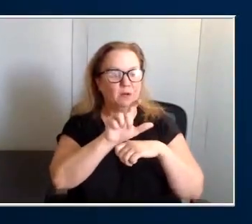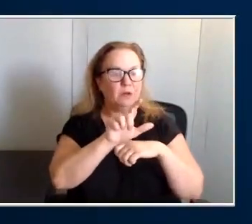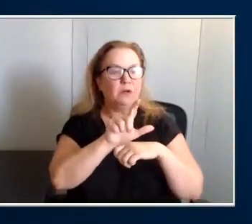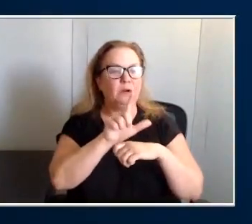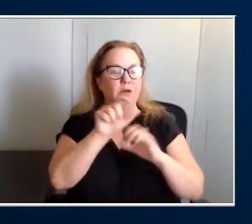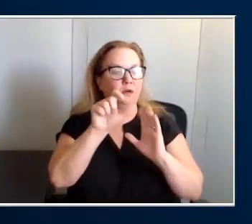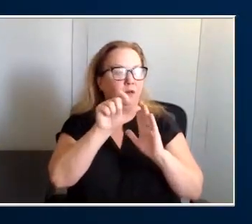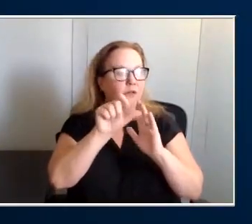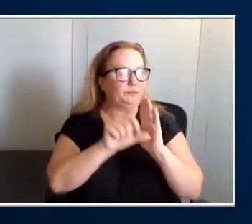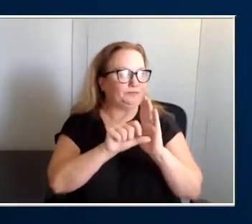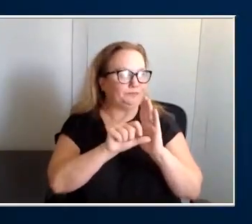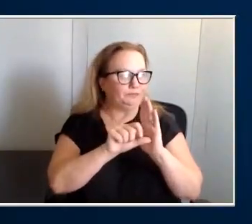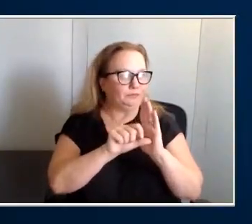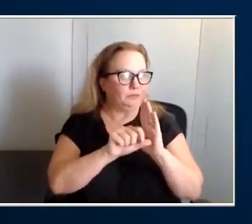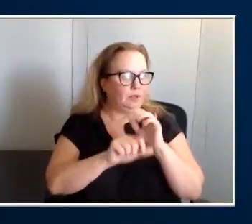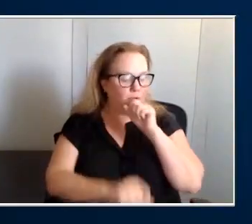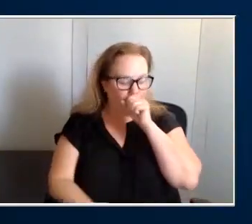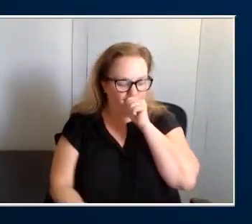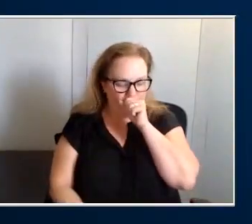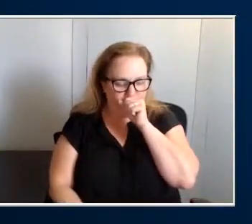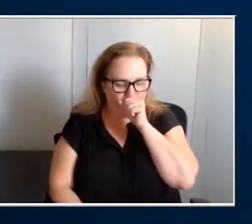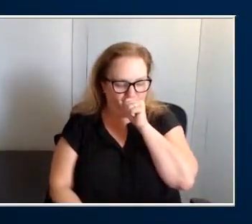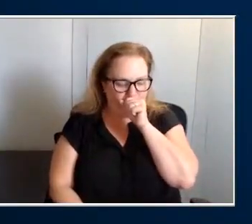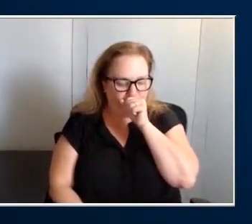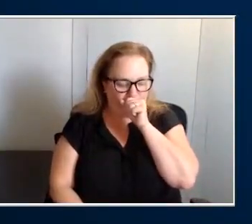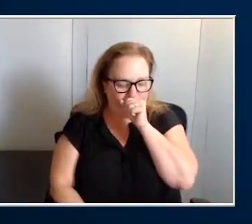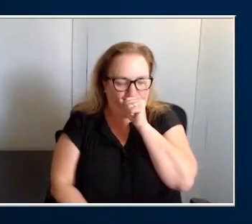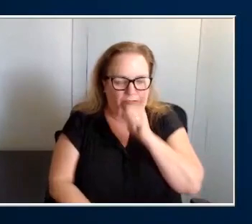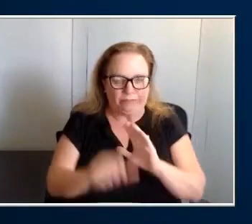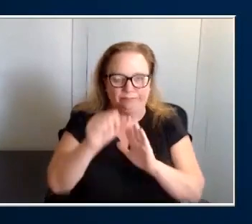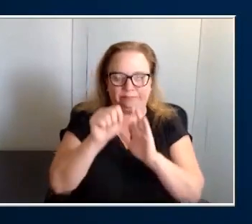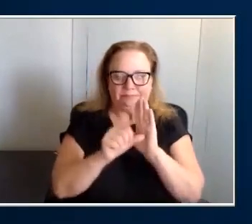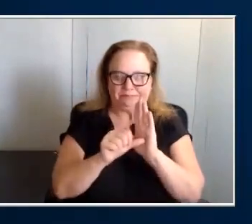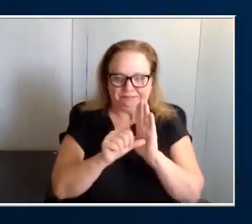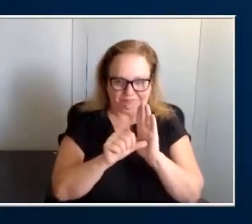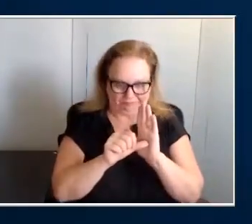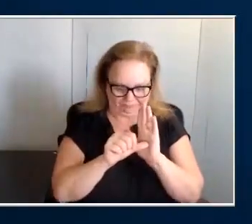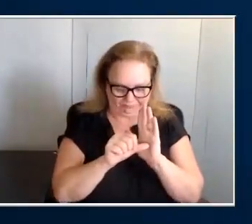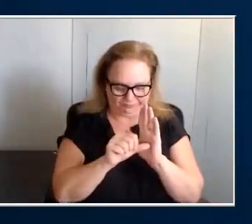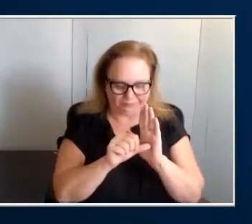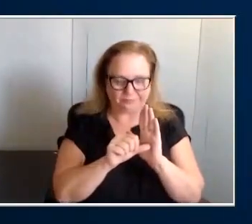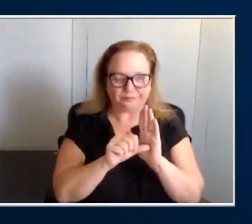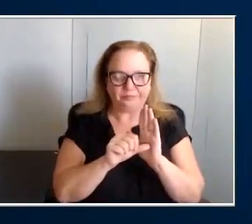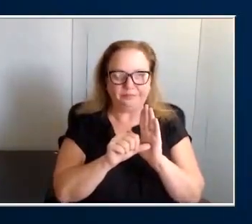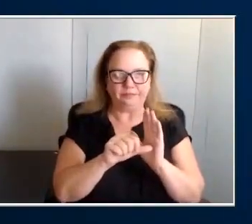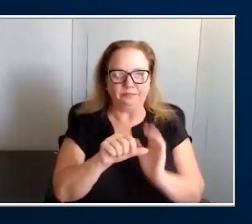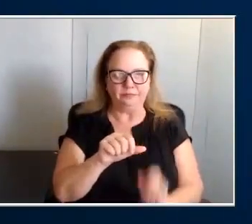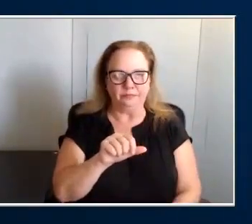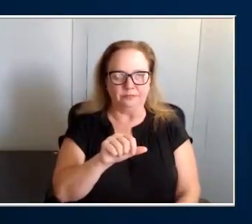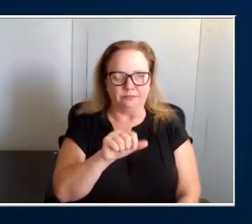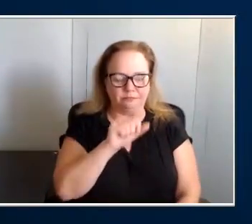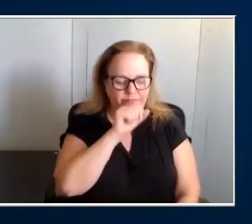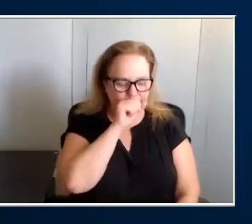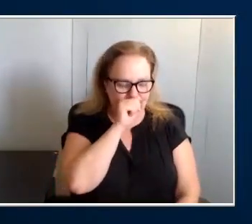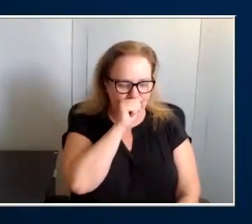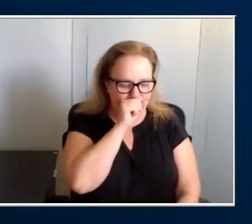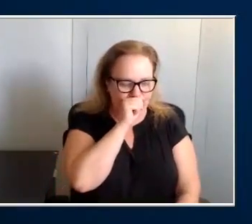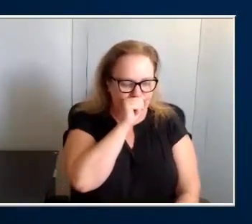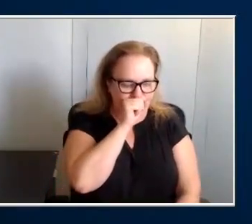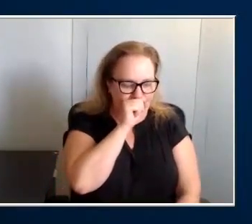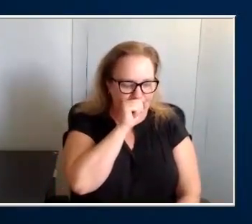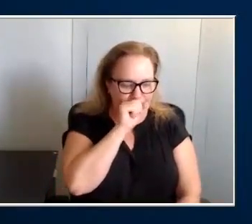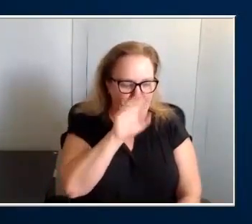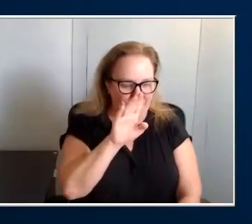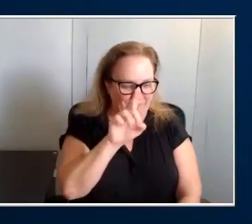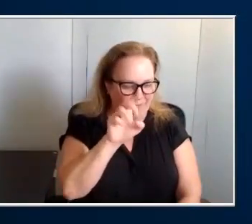fashion, and what I'm doing right here is I make just a little bitty window in between where the rectum and the bladder is and remove the prostate through that window. And by